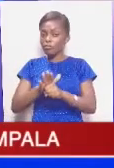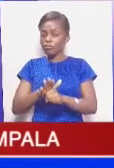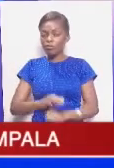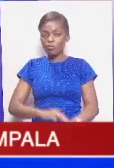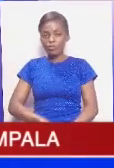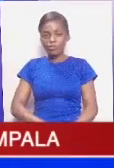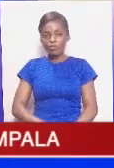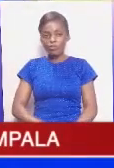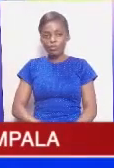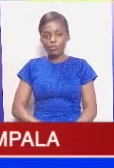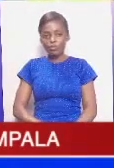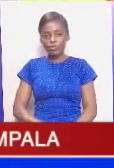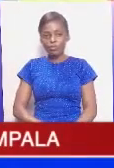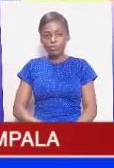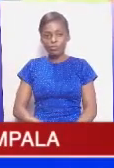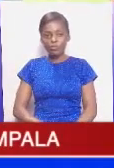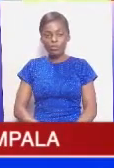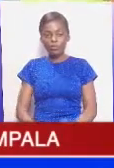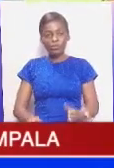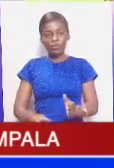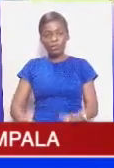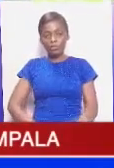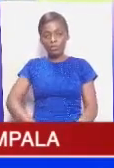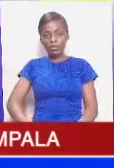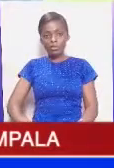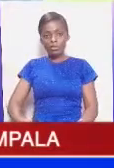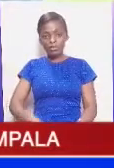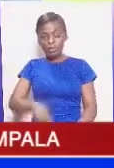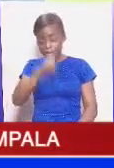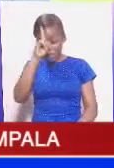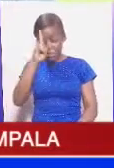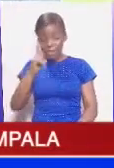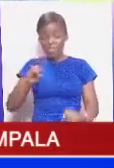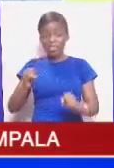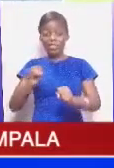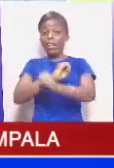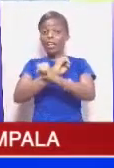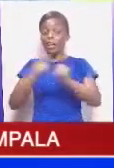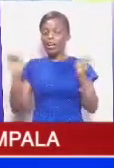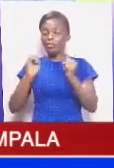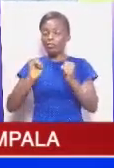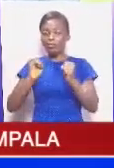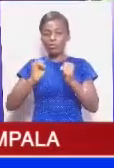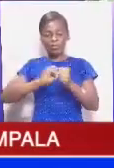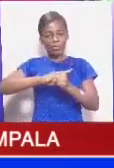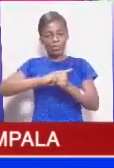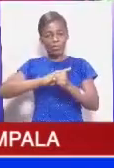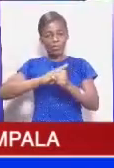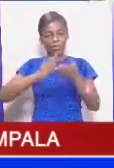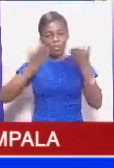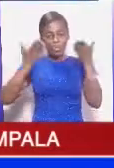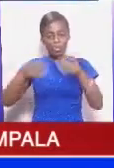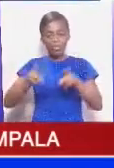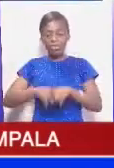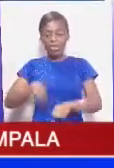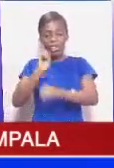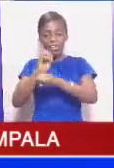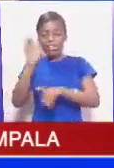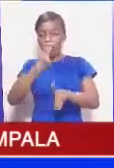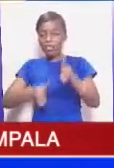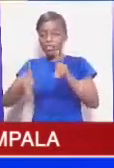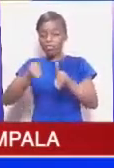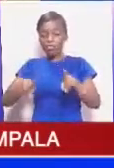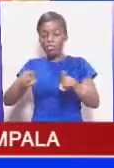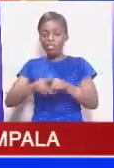COVID-19. Saba sajja Kabaka musalo okulwanyisa ekirwadde kya Mukenenya ng'akubiriza abantu okwekebeza ate n'okujjumbira